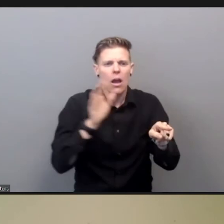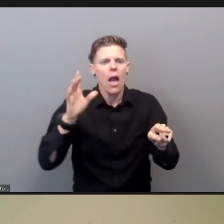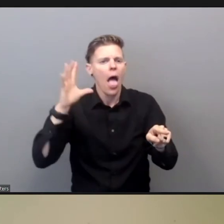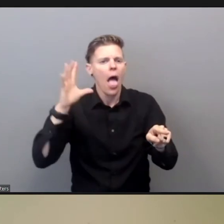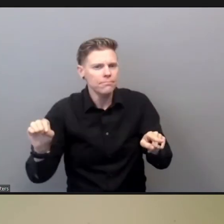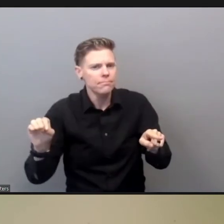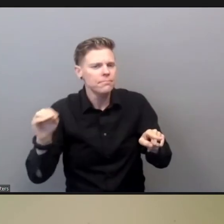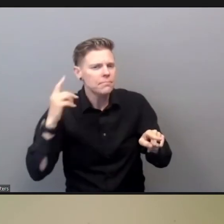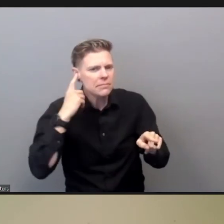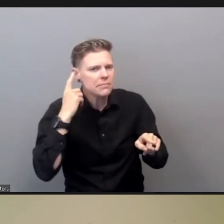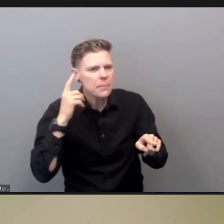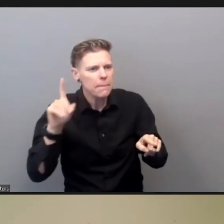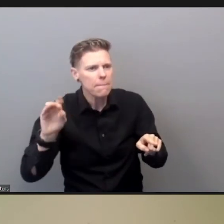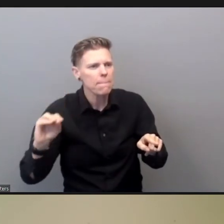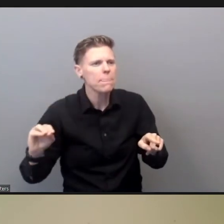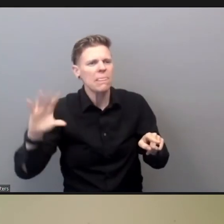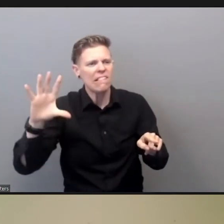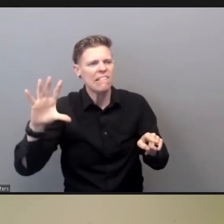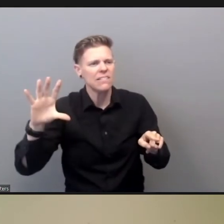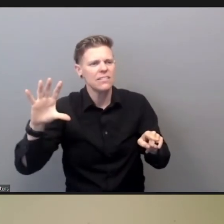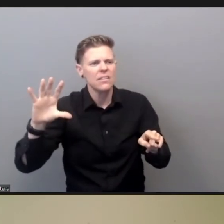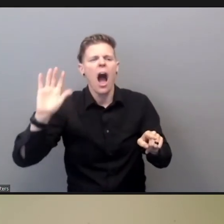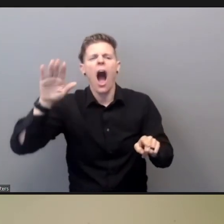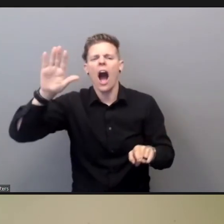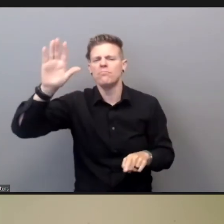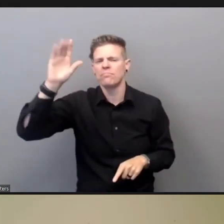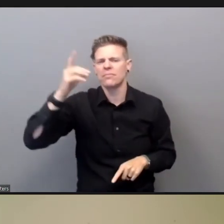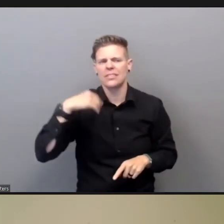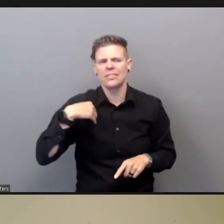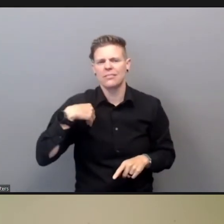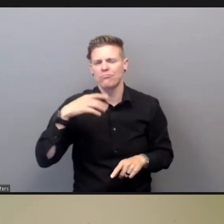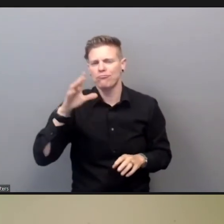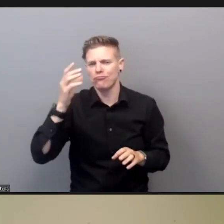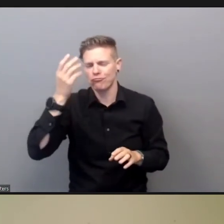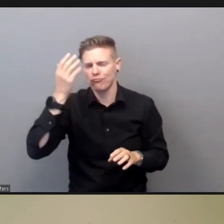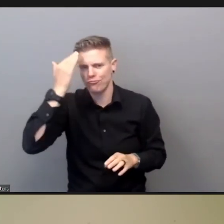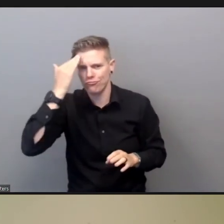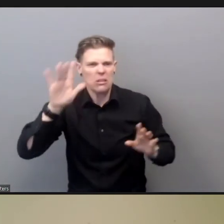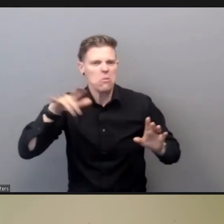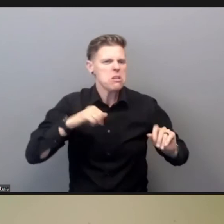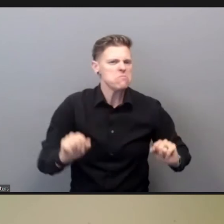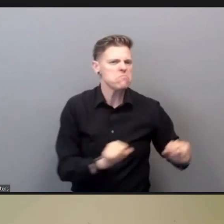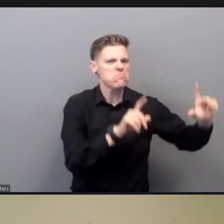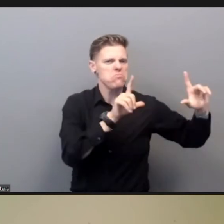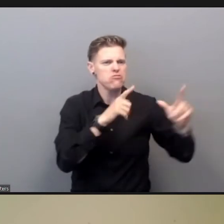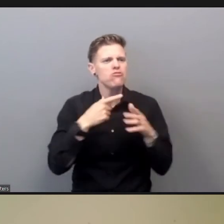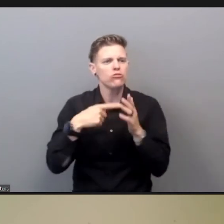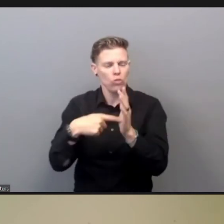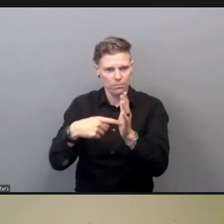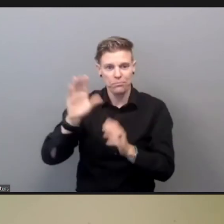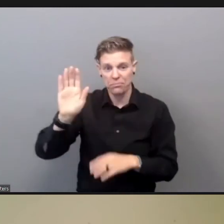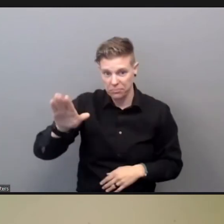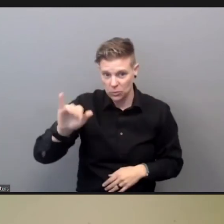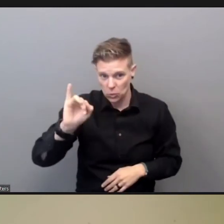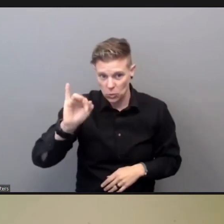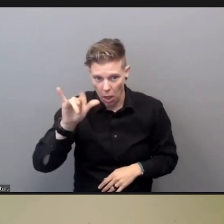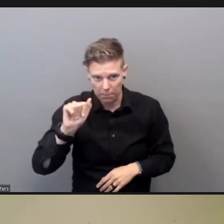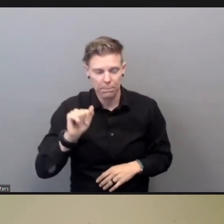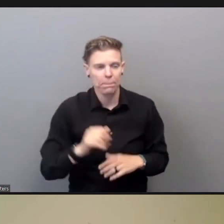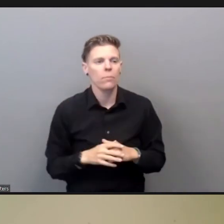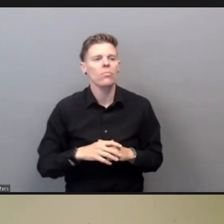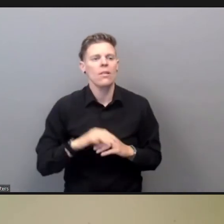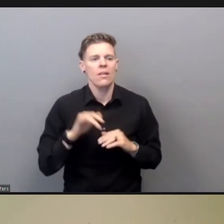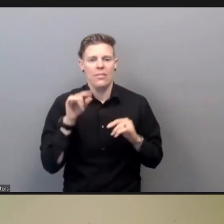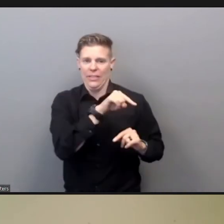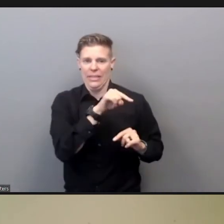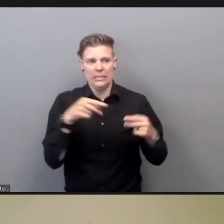you so you don't have to do it. Oh, okay, great. Thanks. Okay. So the explanation for how to read those slides, and I just want to make sure I understand it